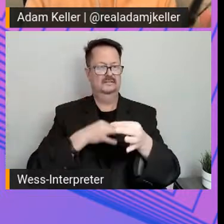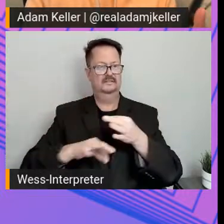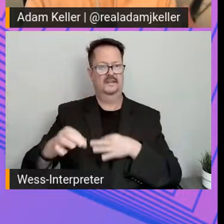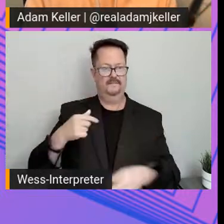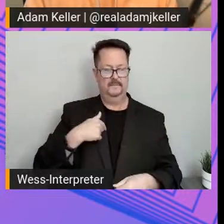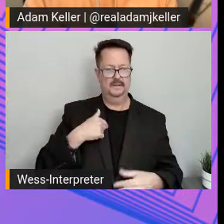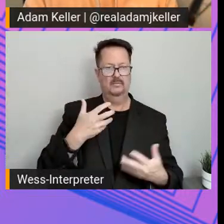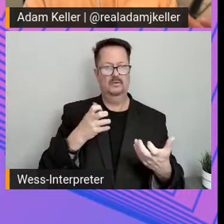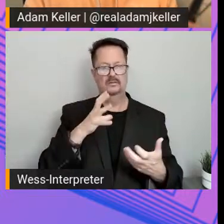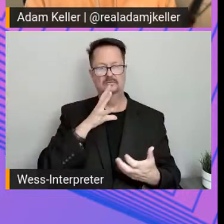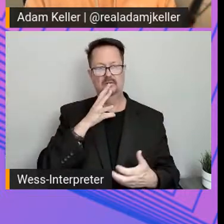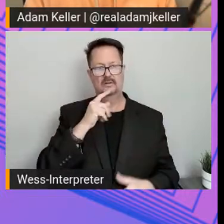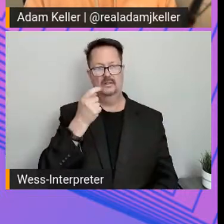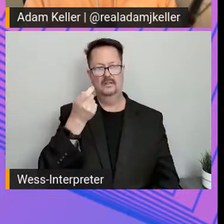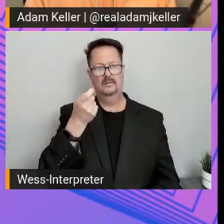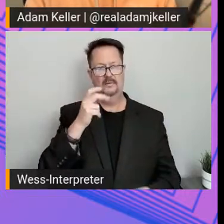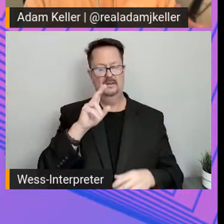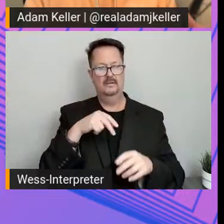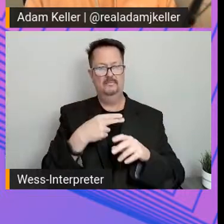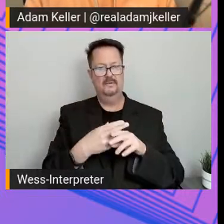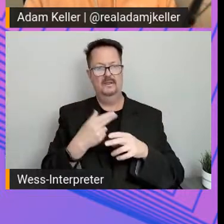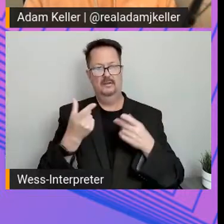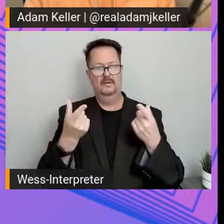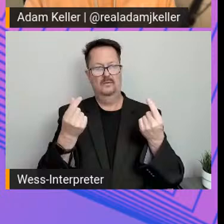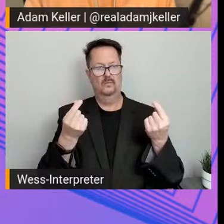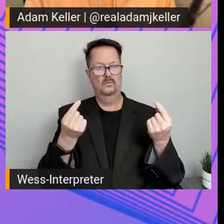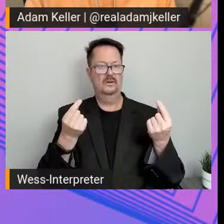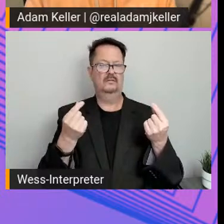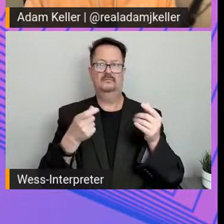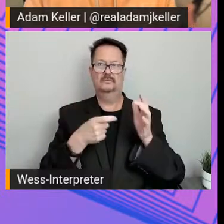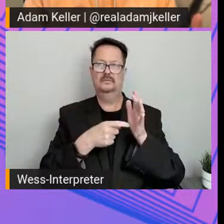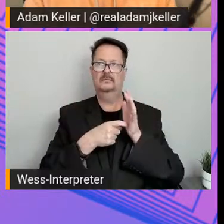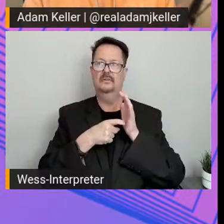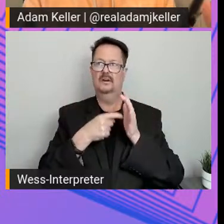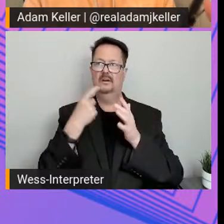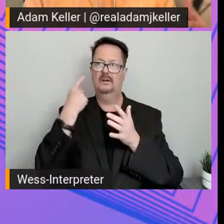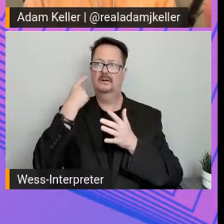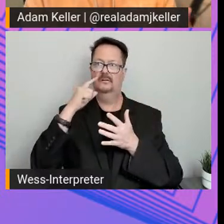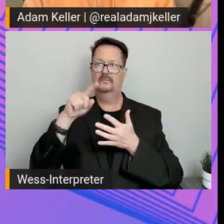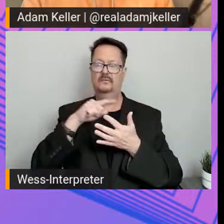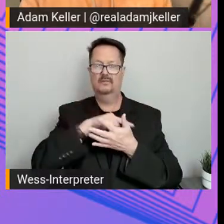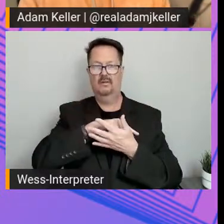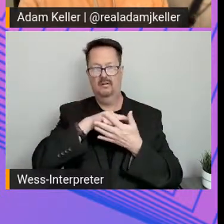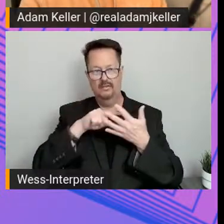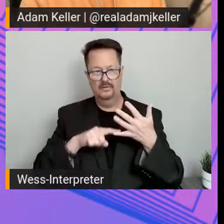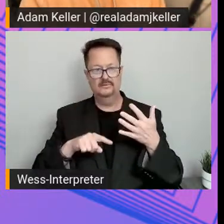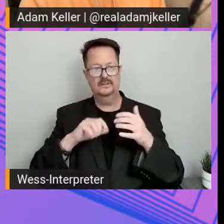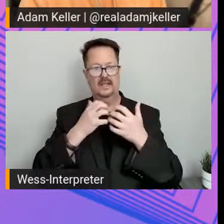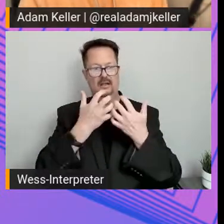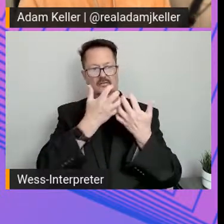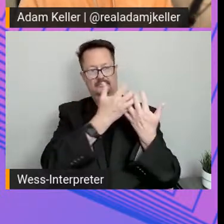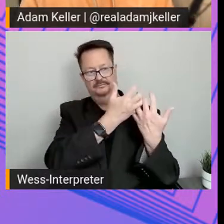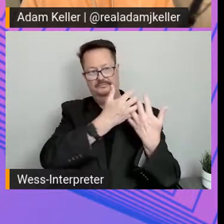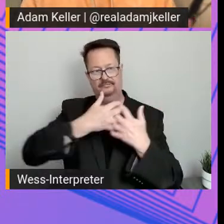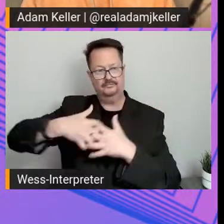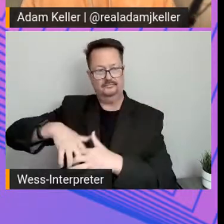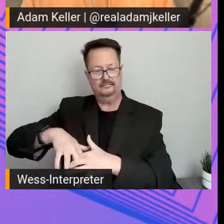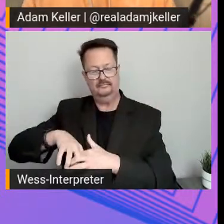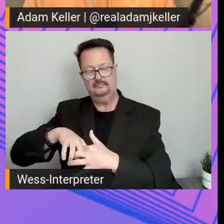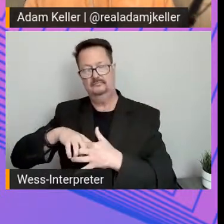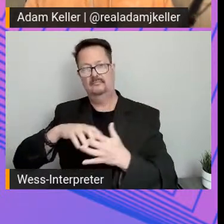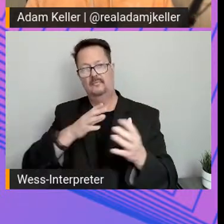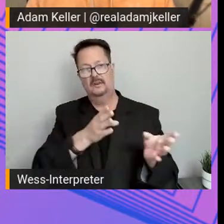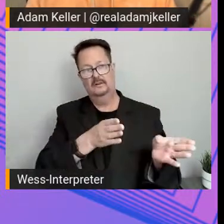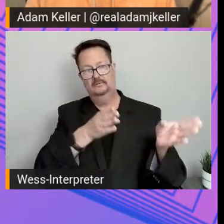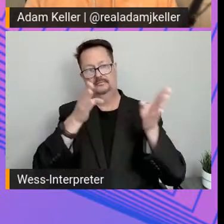bit about what it takes to get all of those components there and stitching all the pieces together. And then we'll segue